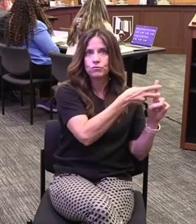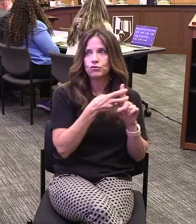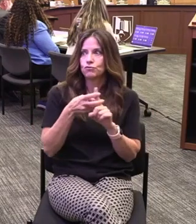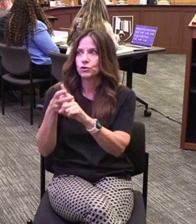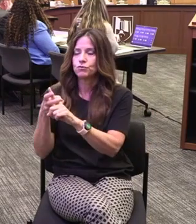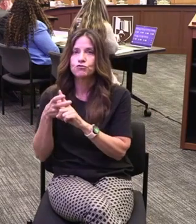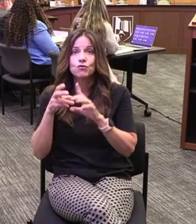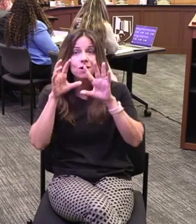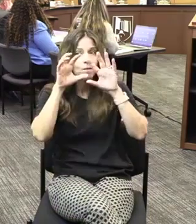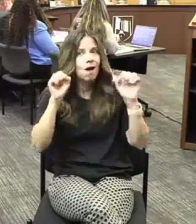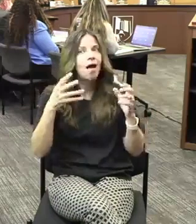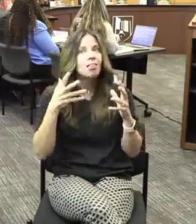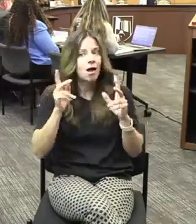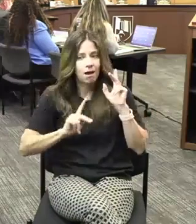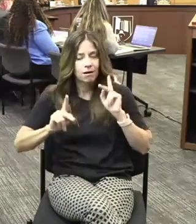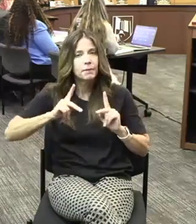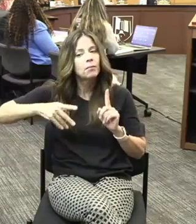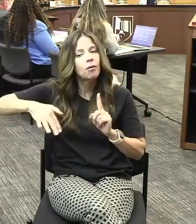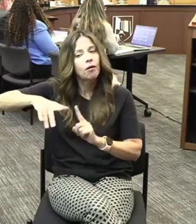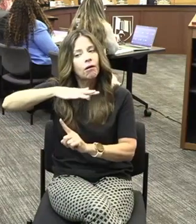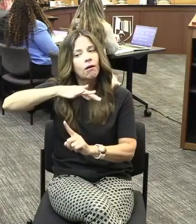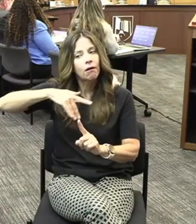people standing around it at all times.